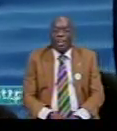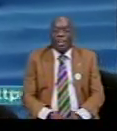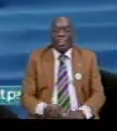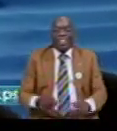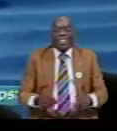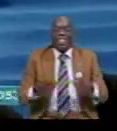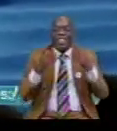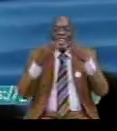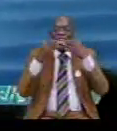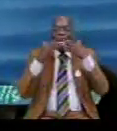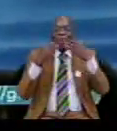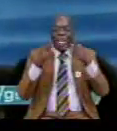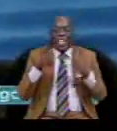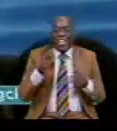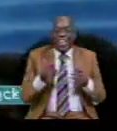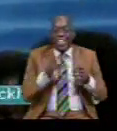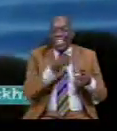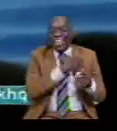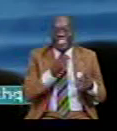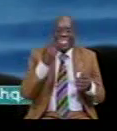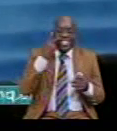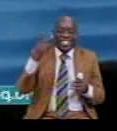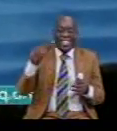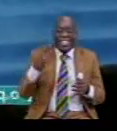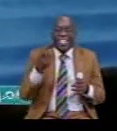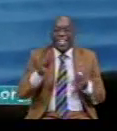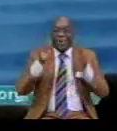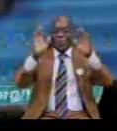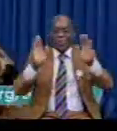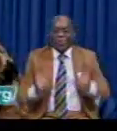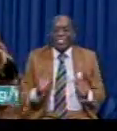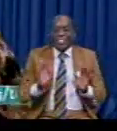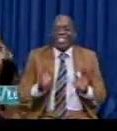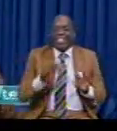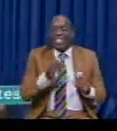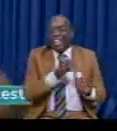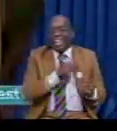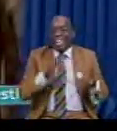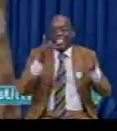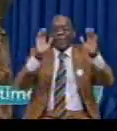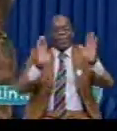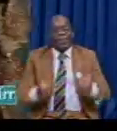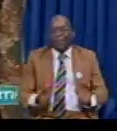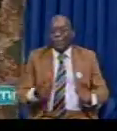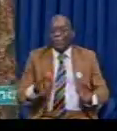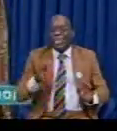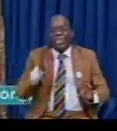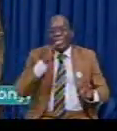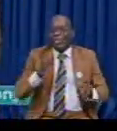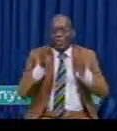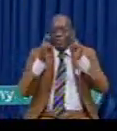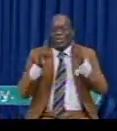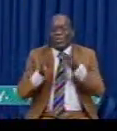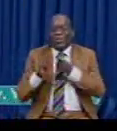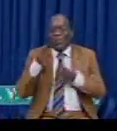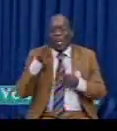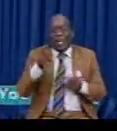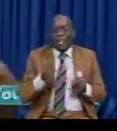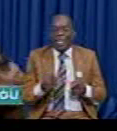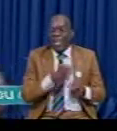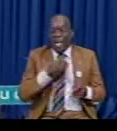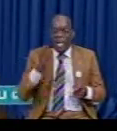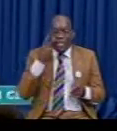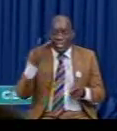said there is problem in her backbone. And that if she go for operation, it's going to